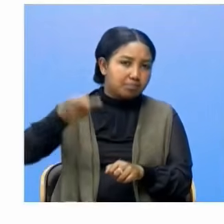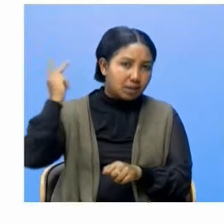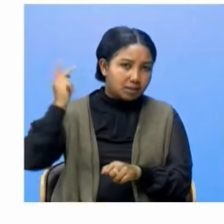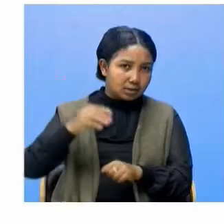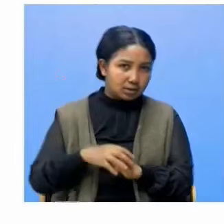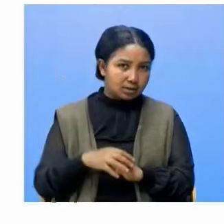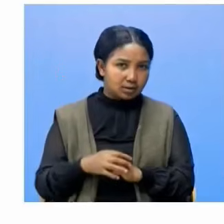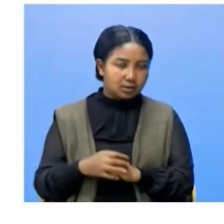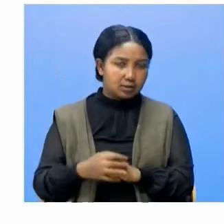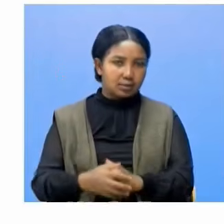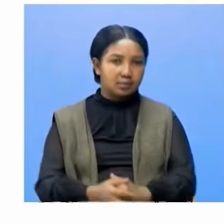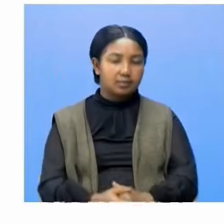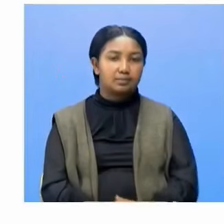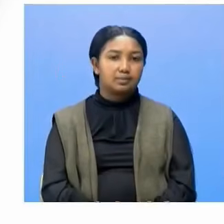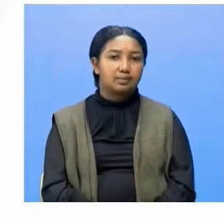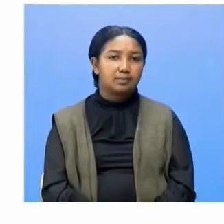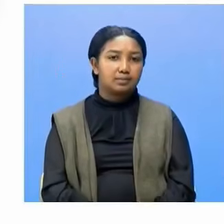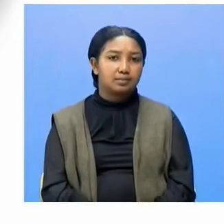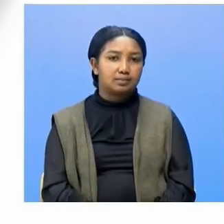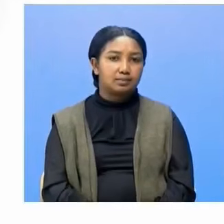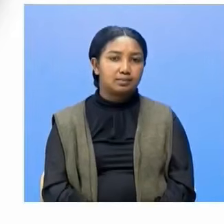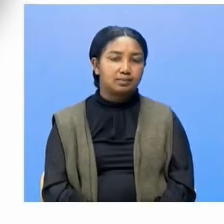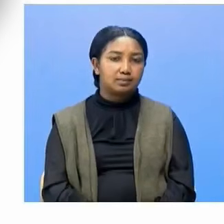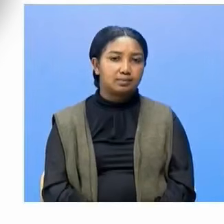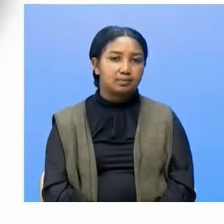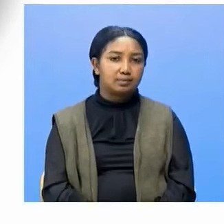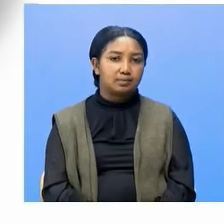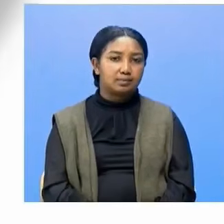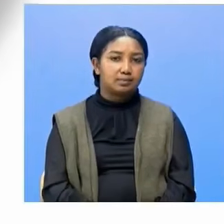Someday in the past.